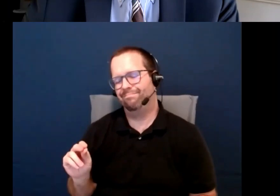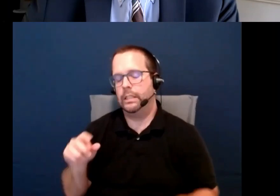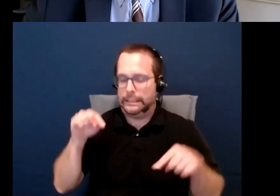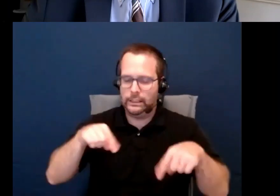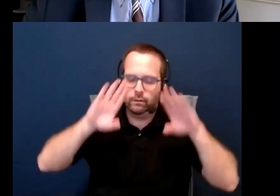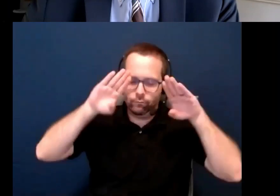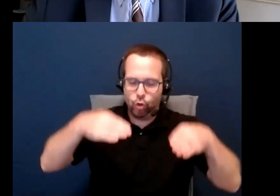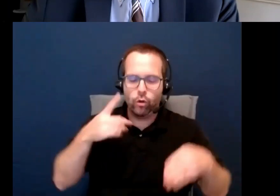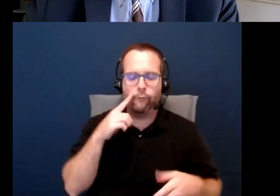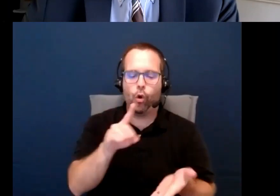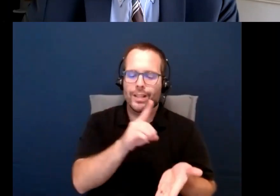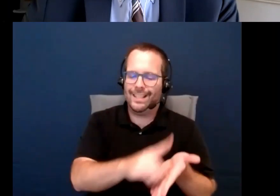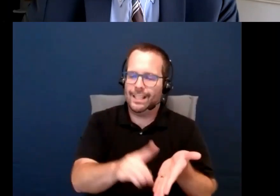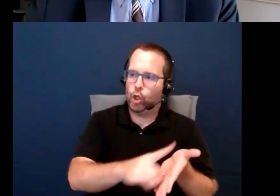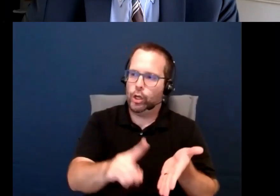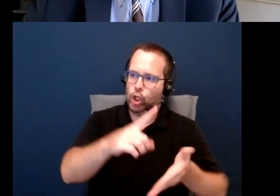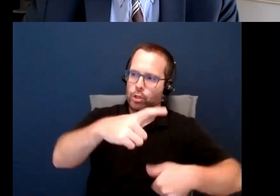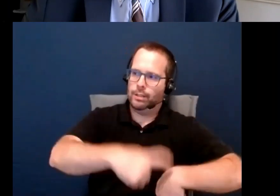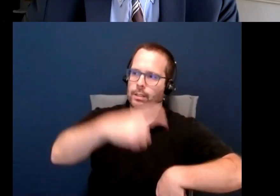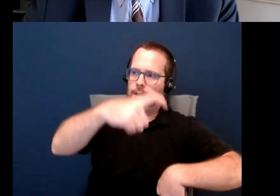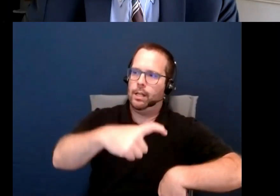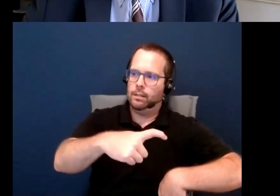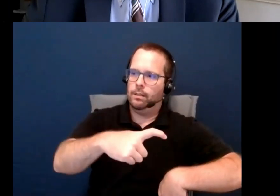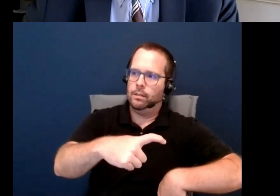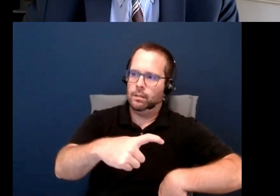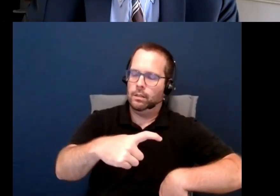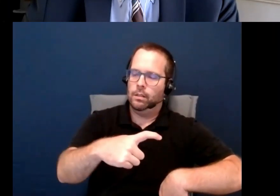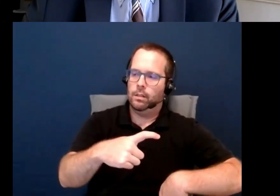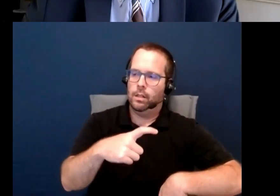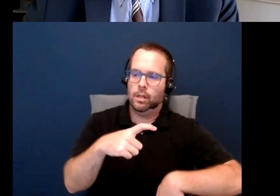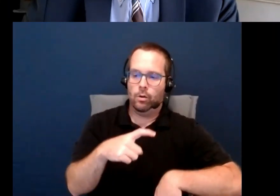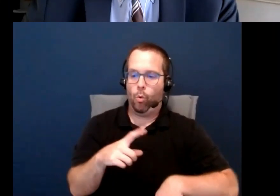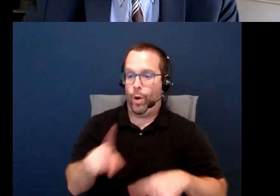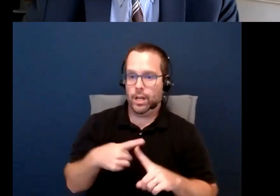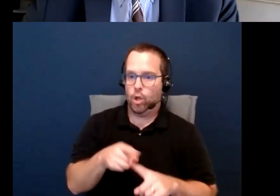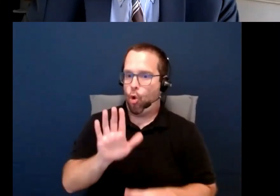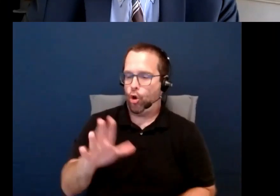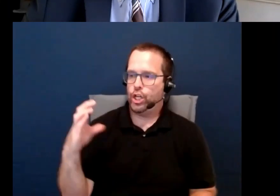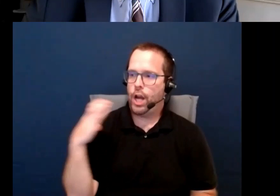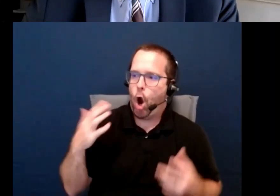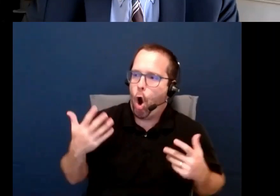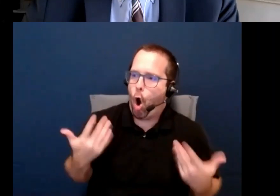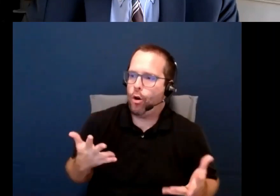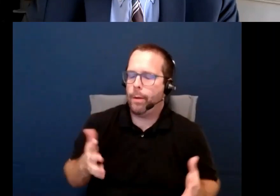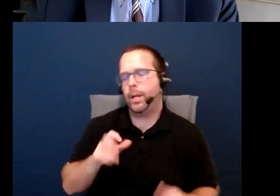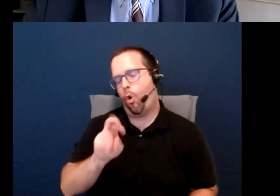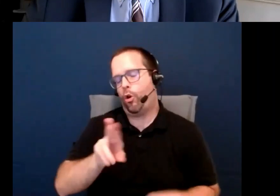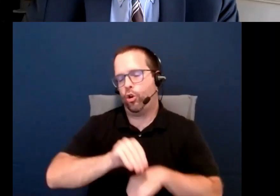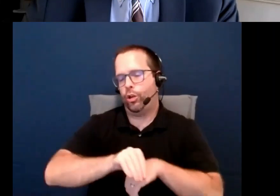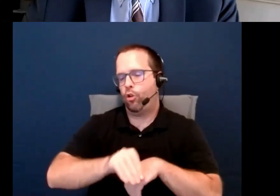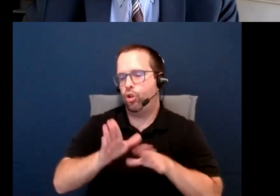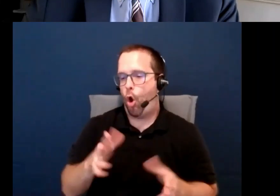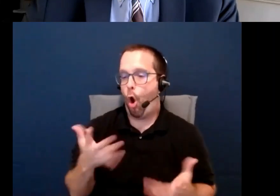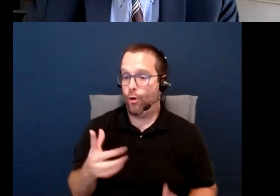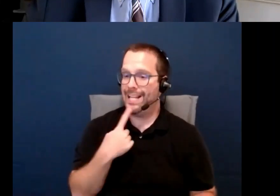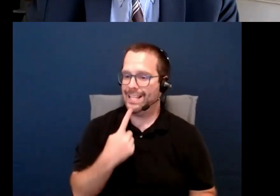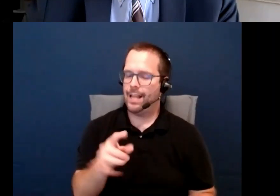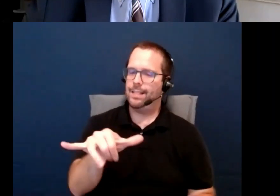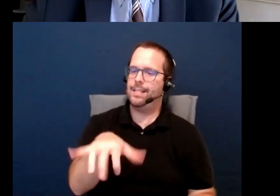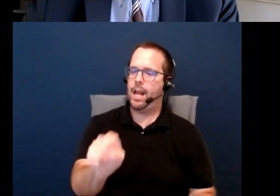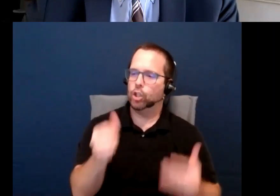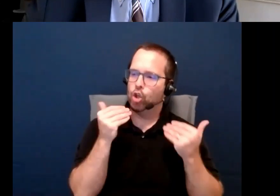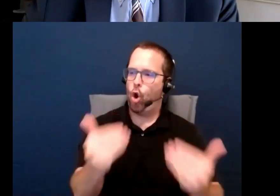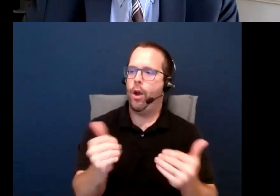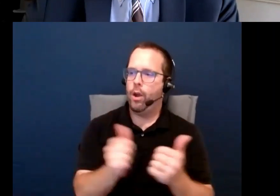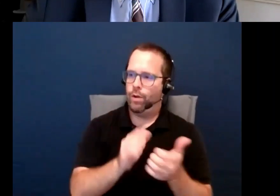dissertation stage, at the point at which your recommender and your chair is saying, yes, it's a go.